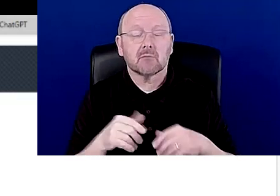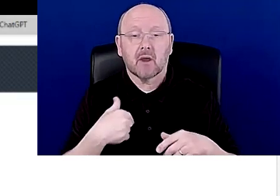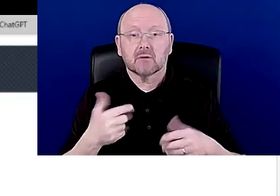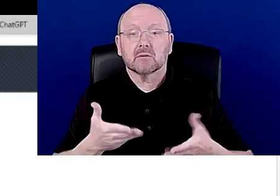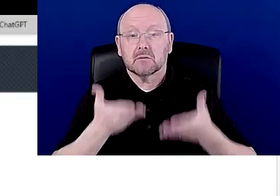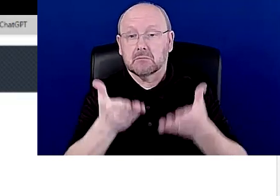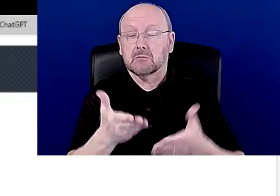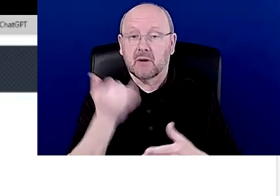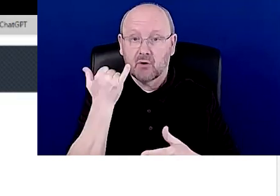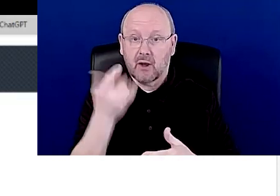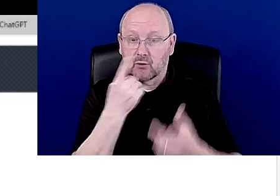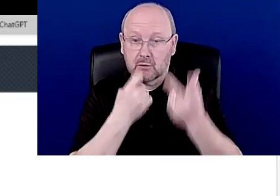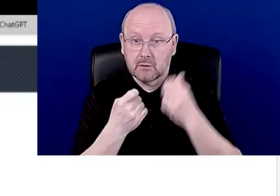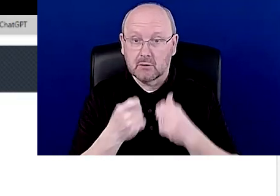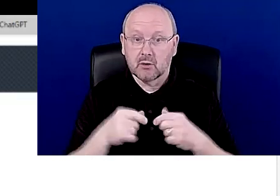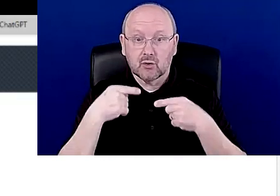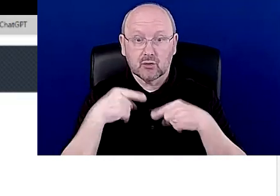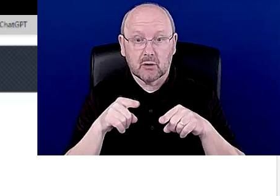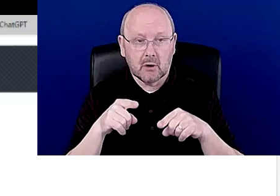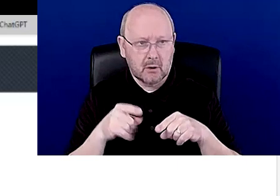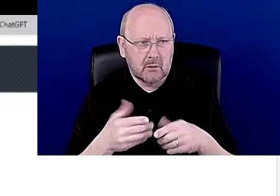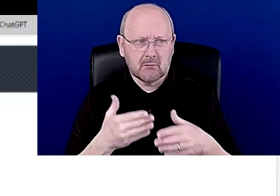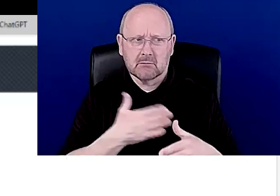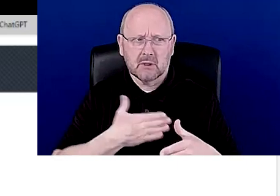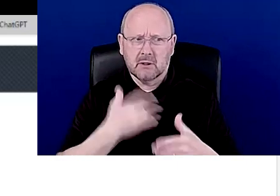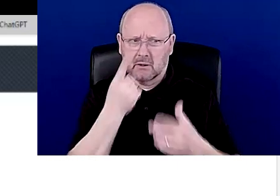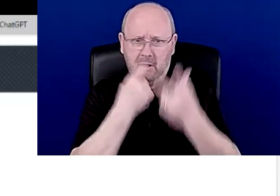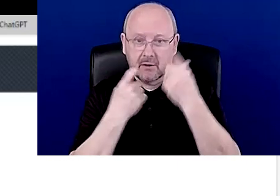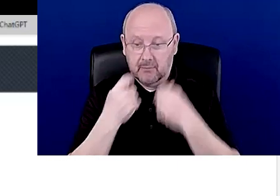And if you have any questions as you're doing it, let us know.